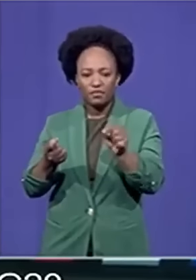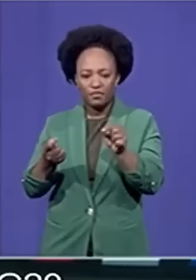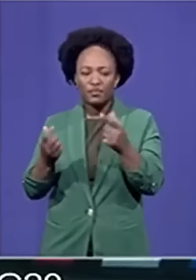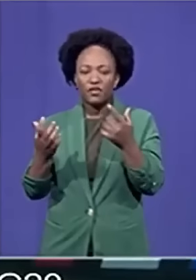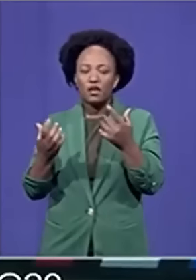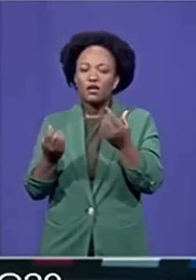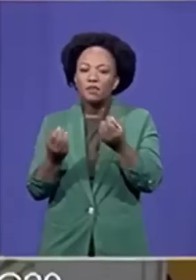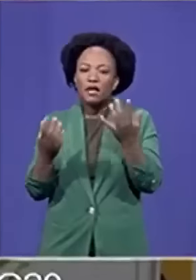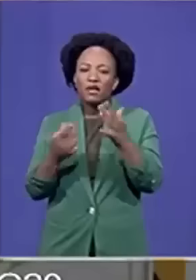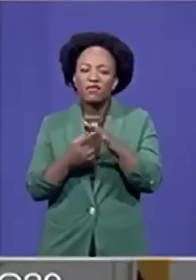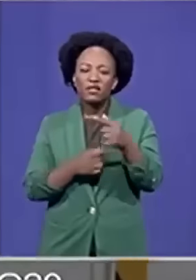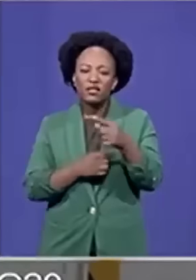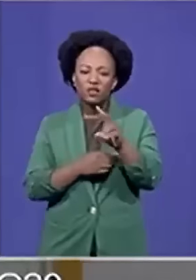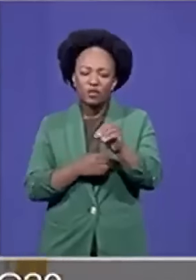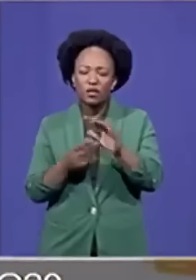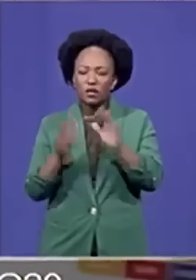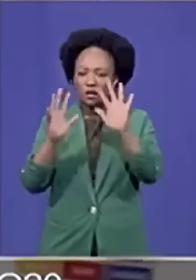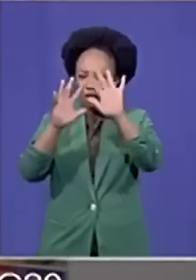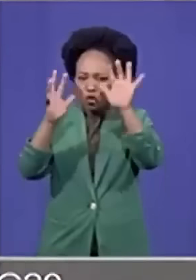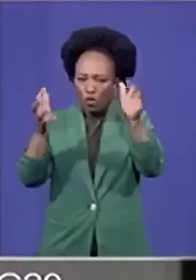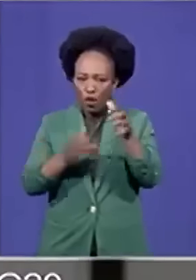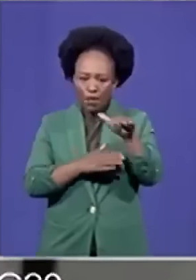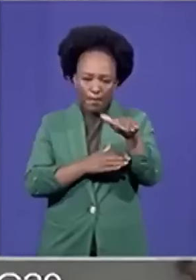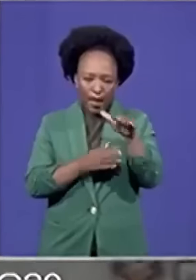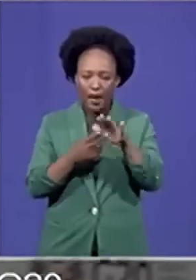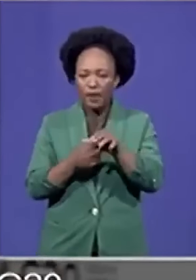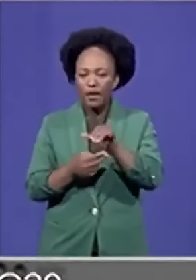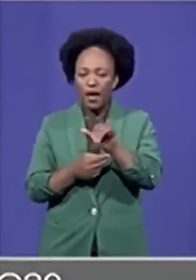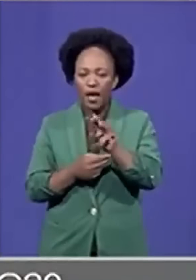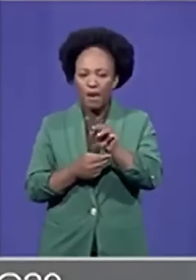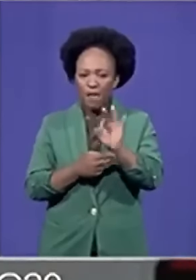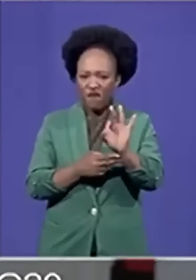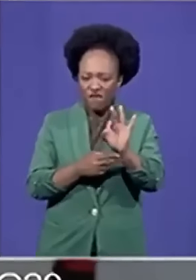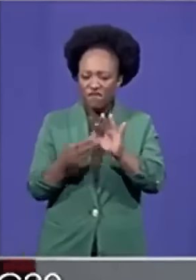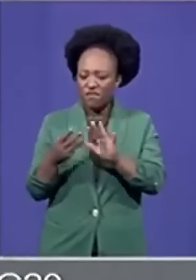hara dintho tsa bo G20, World Bank, IMF,